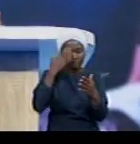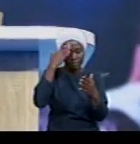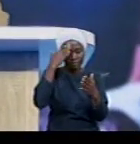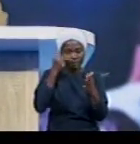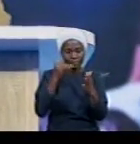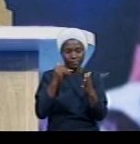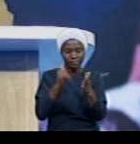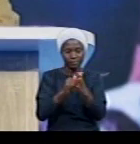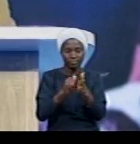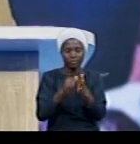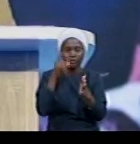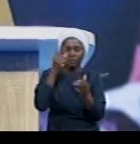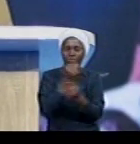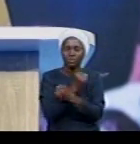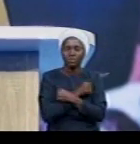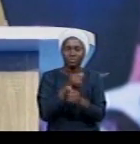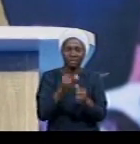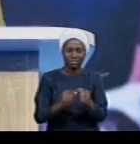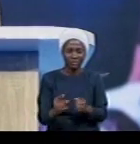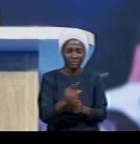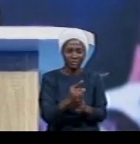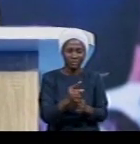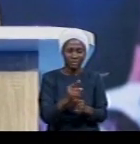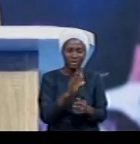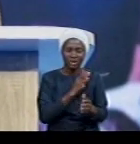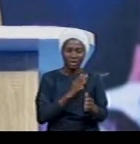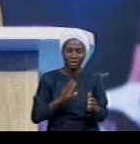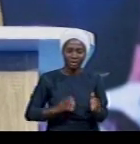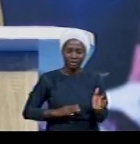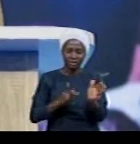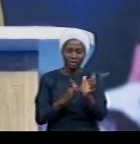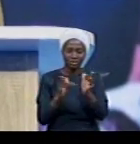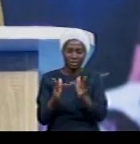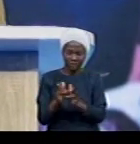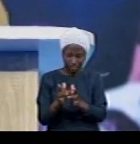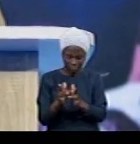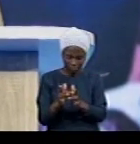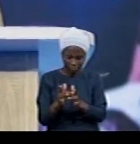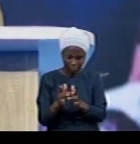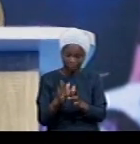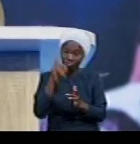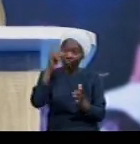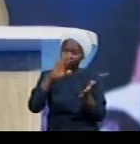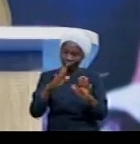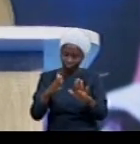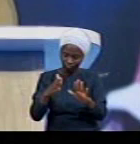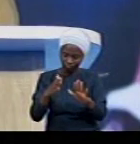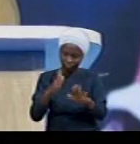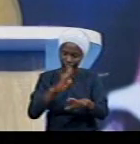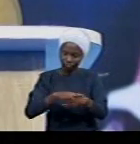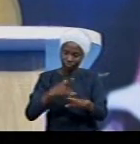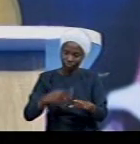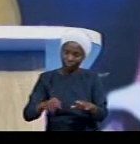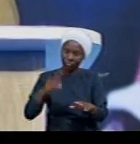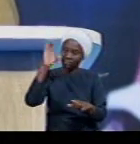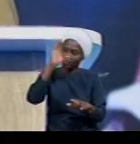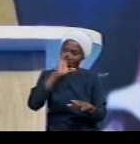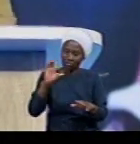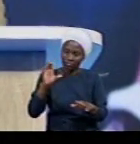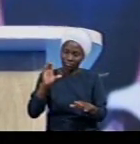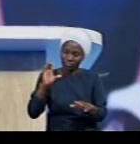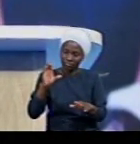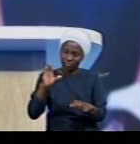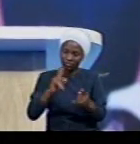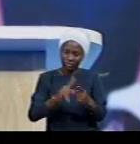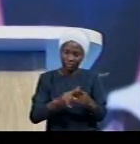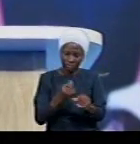you love everyone. Christ Jesus, you died on the cross